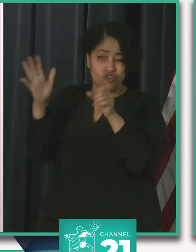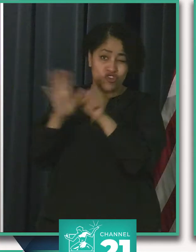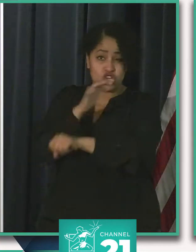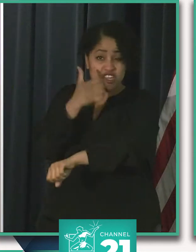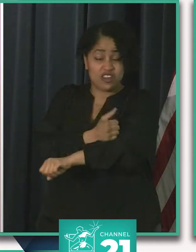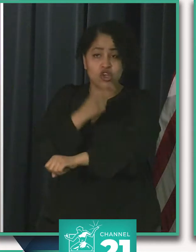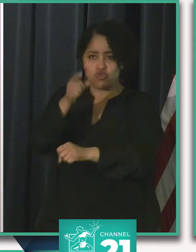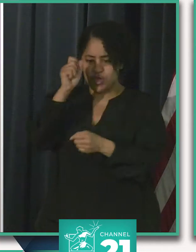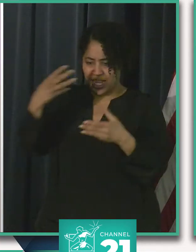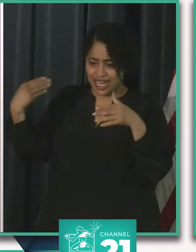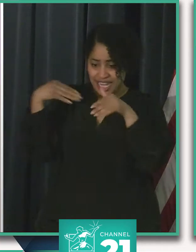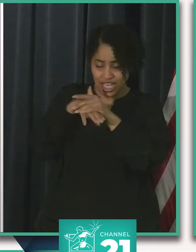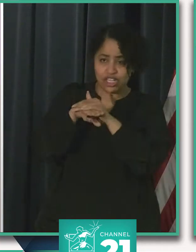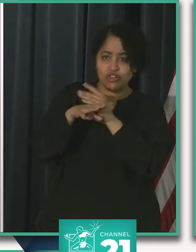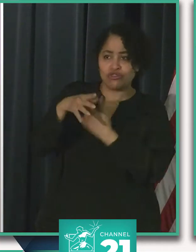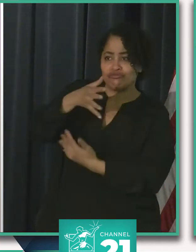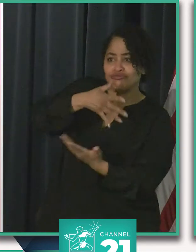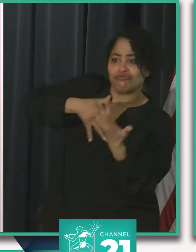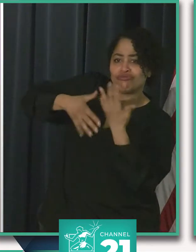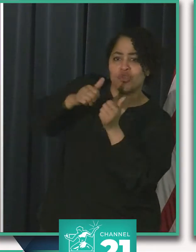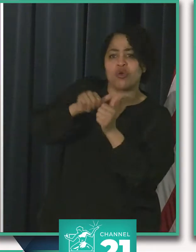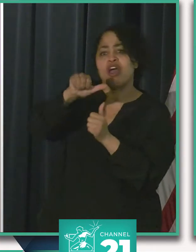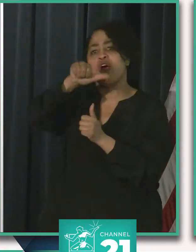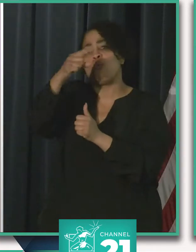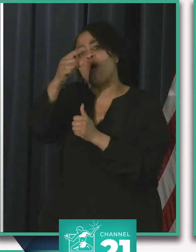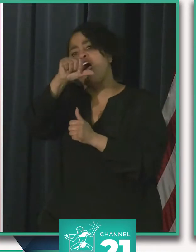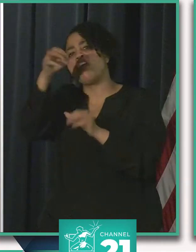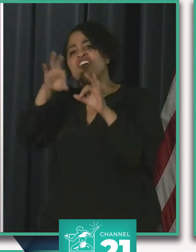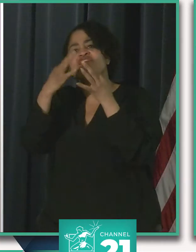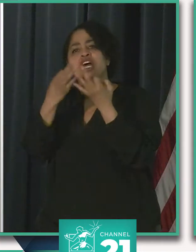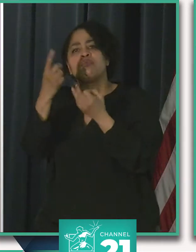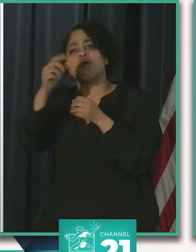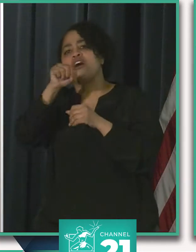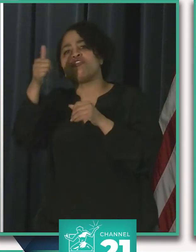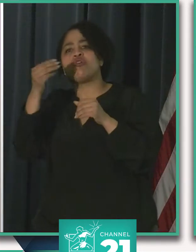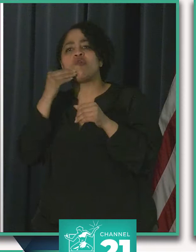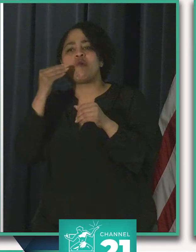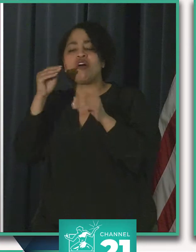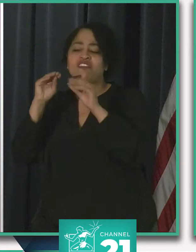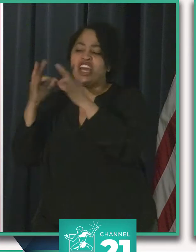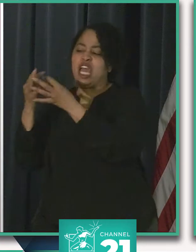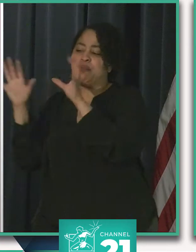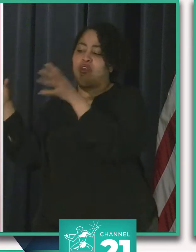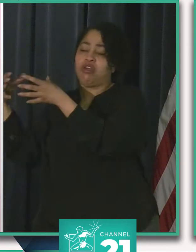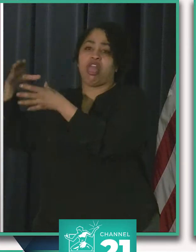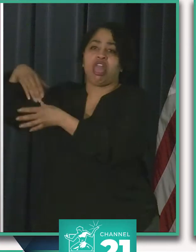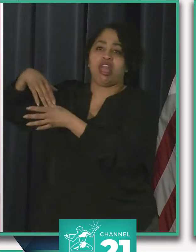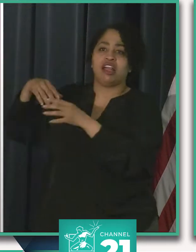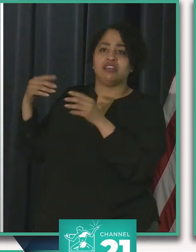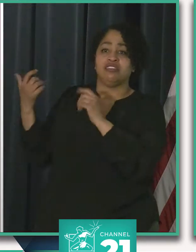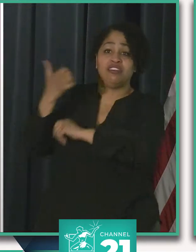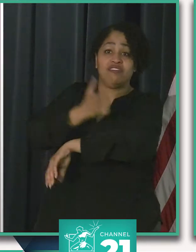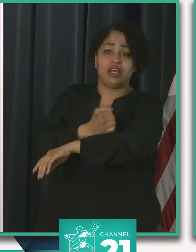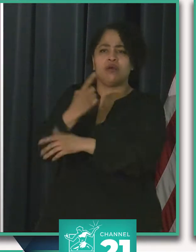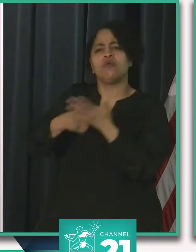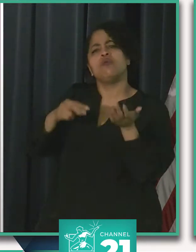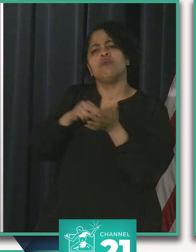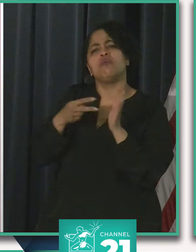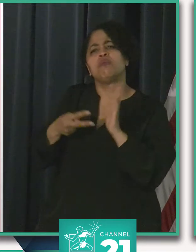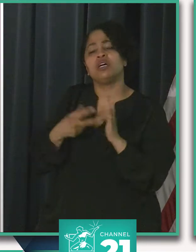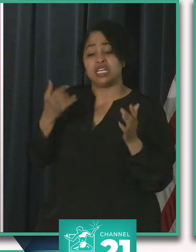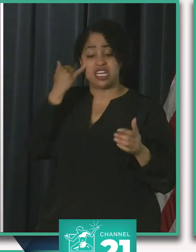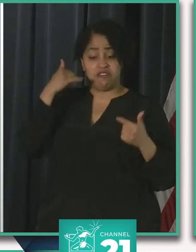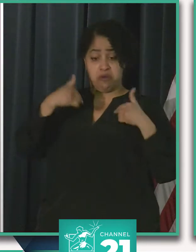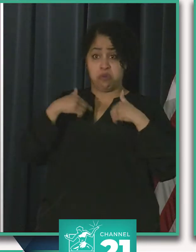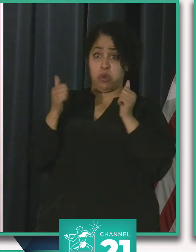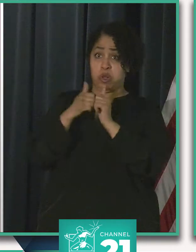gather indoors with one other family from one other household who have not been vaccinated. So what this means, for example, is if